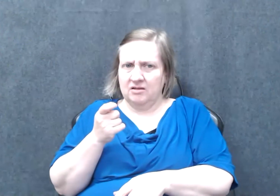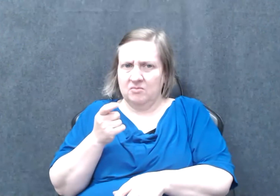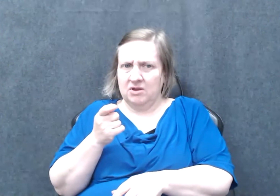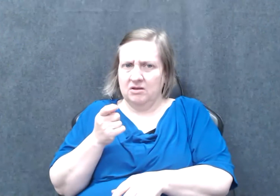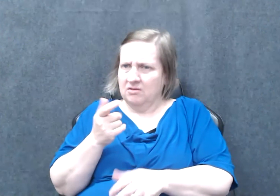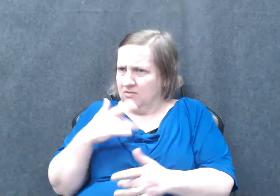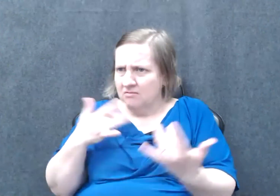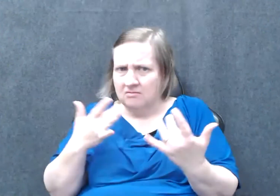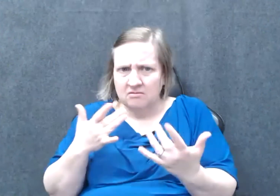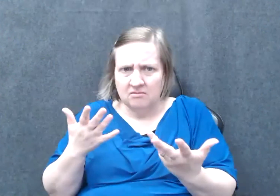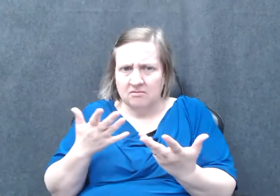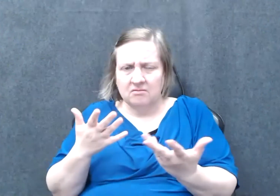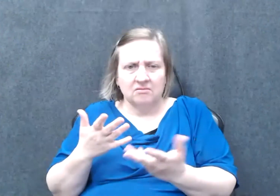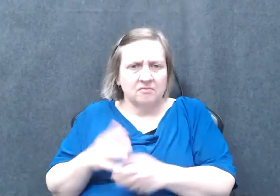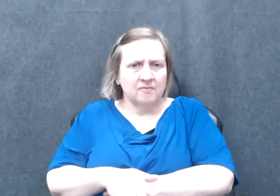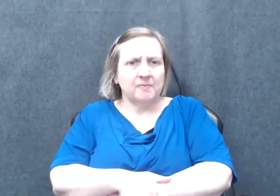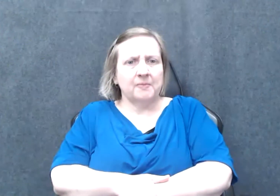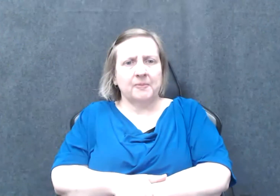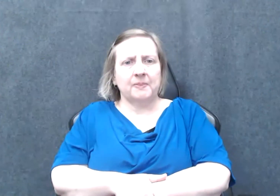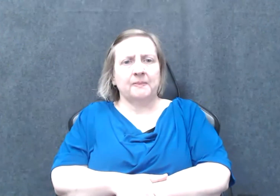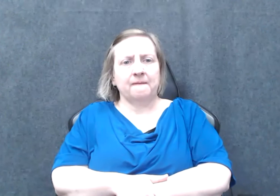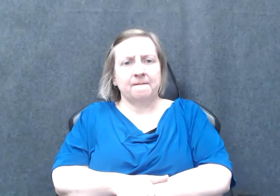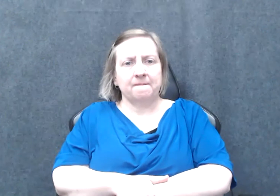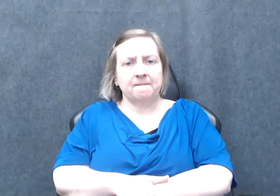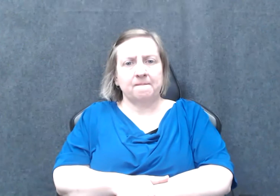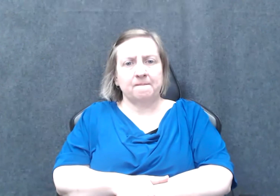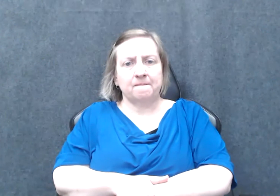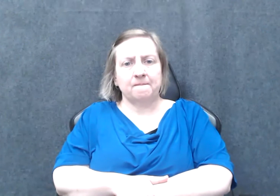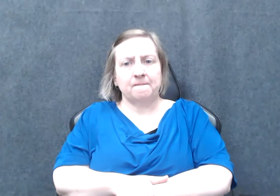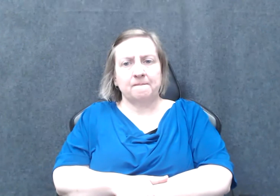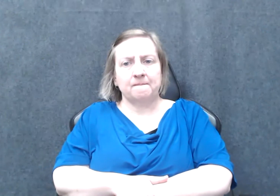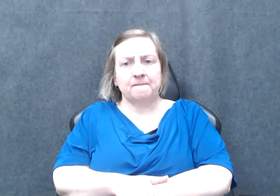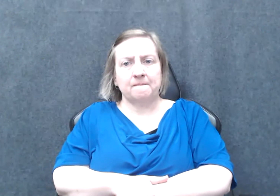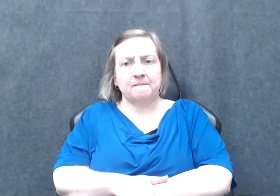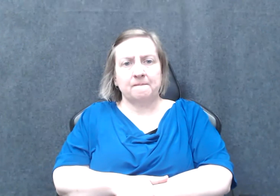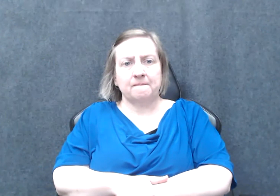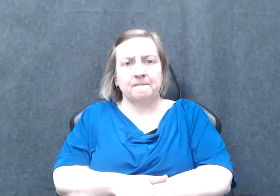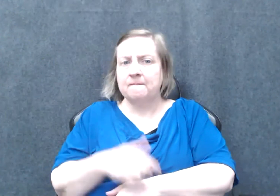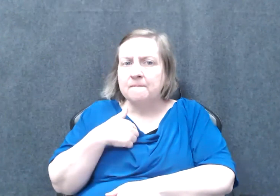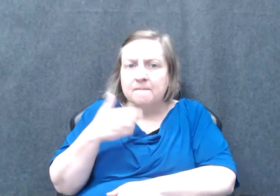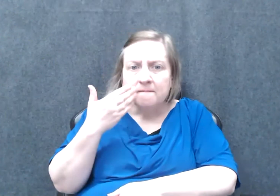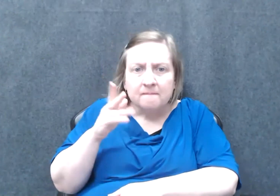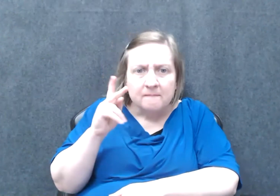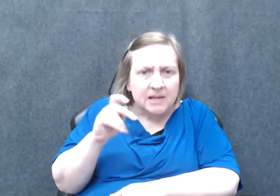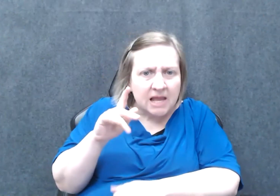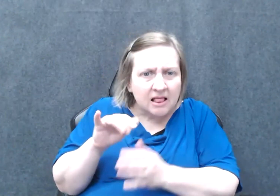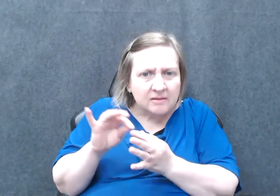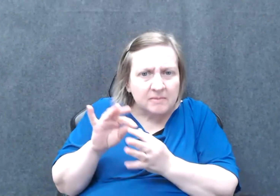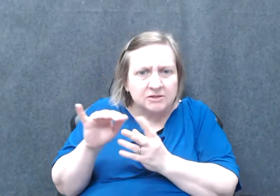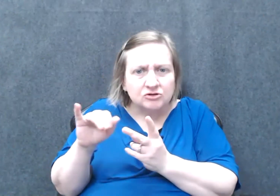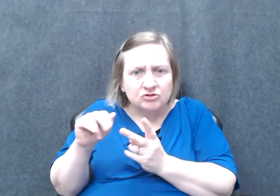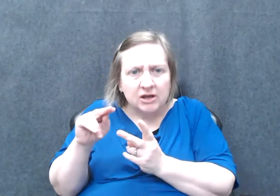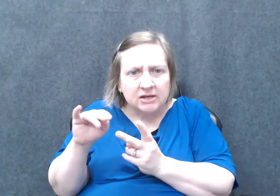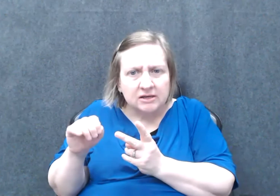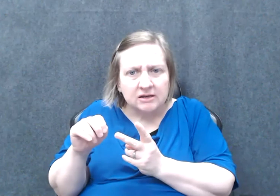is going on to me, so. I don't know if Kelly mentioned that. Jenny, you did. I